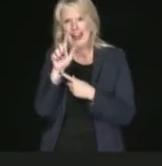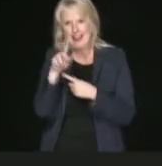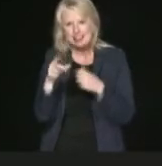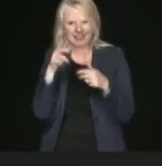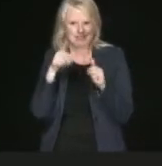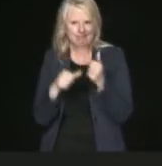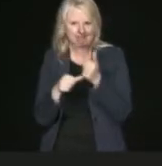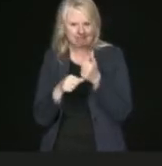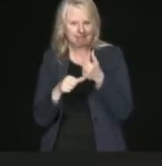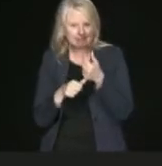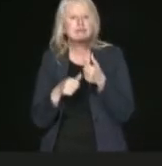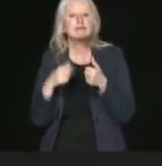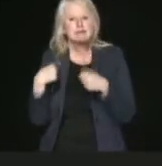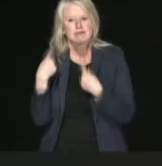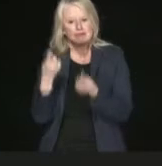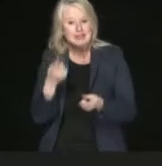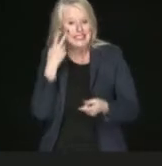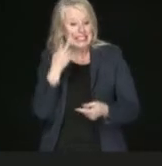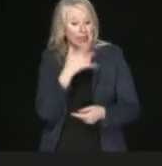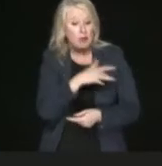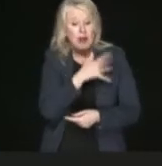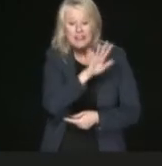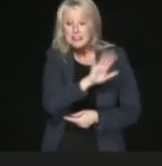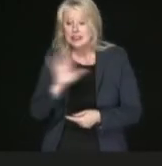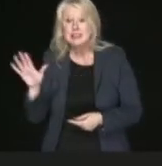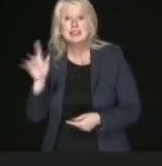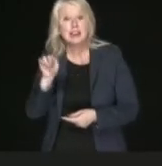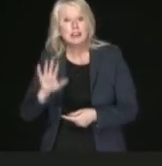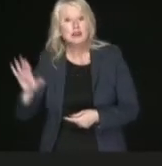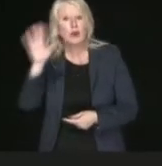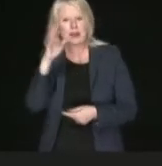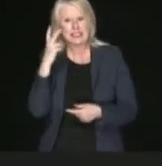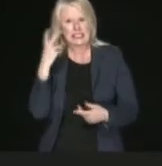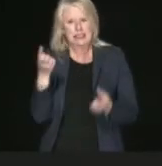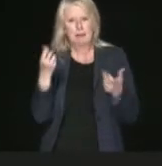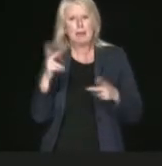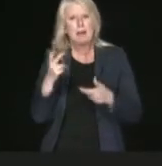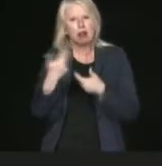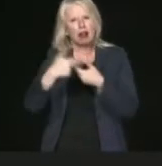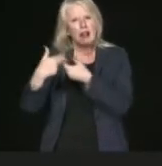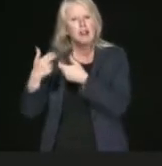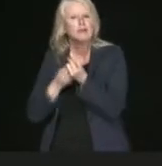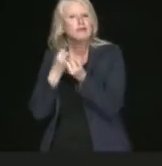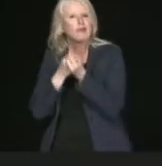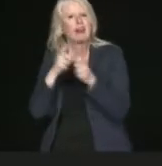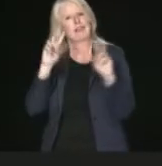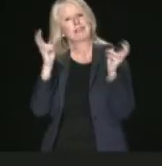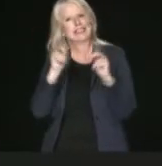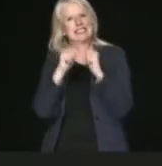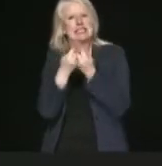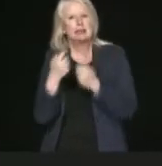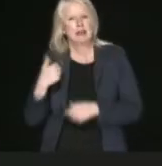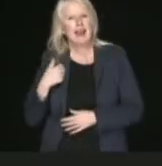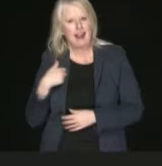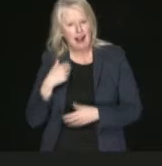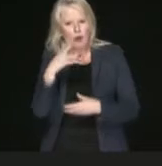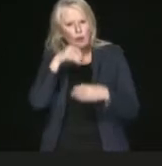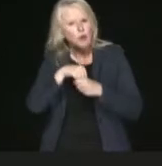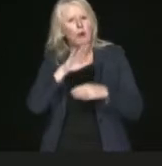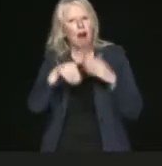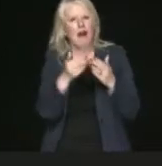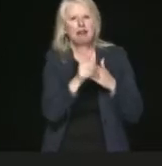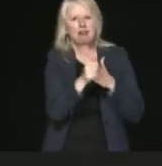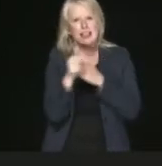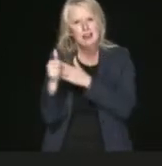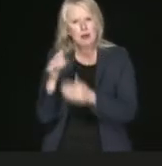Right from the beginning, we saw a lot of people join Team Canada, including the Premiers. We are all on the